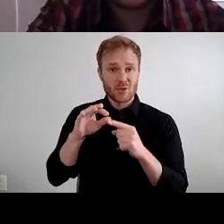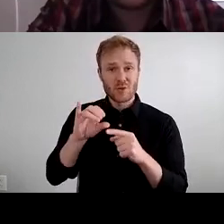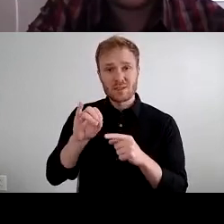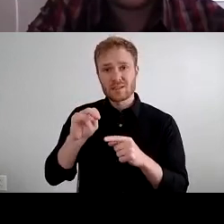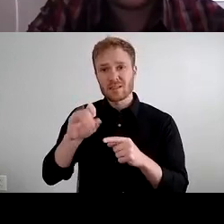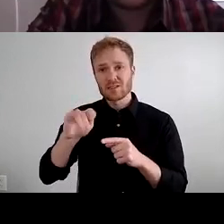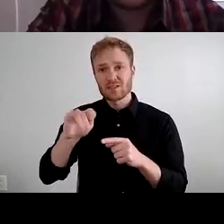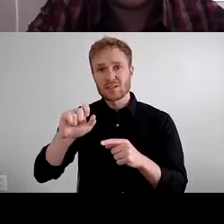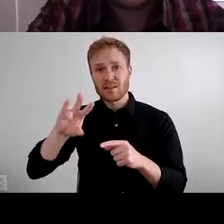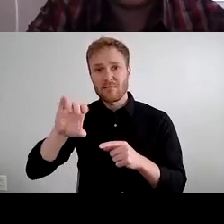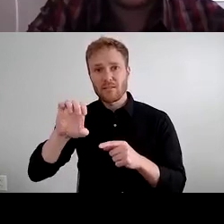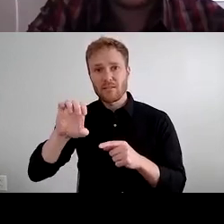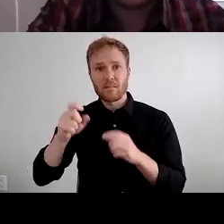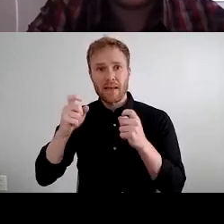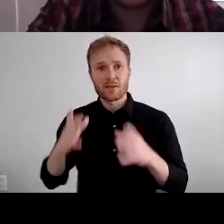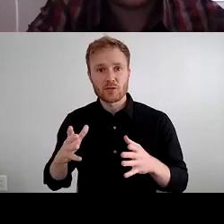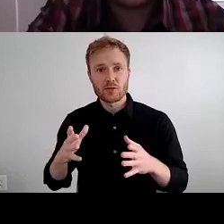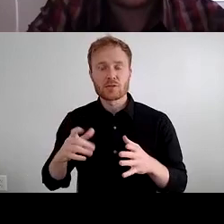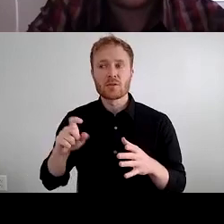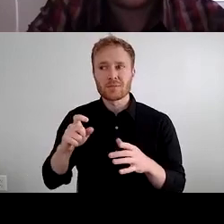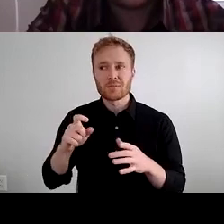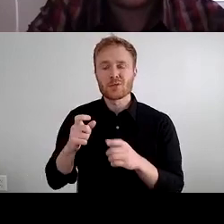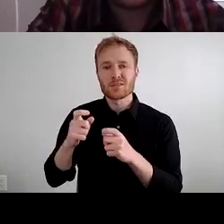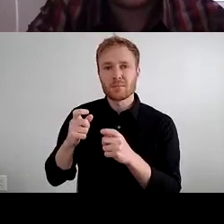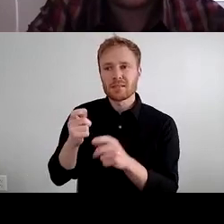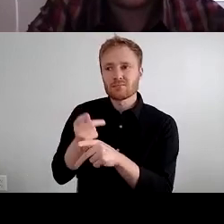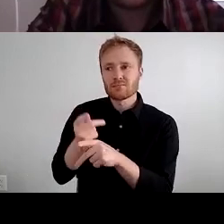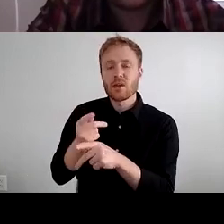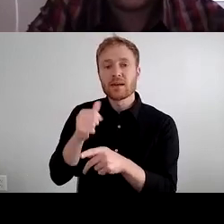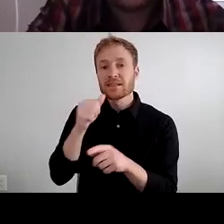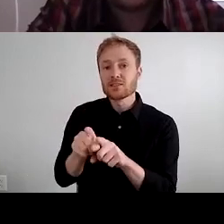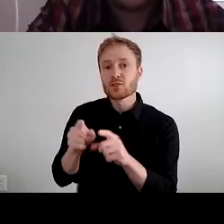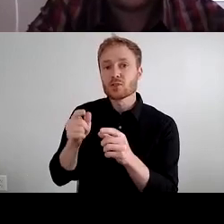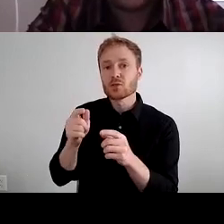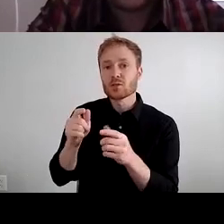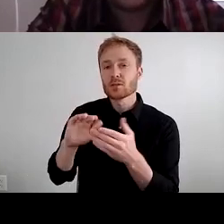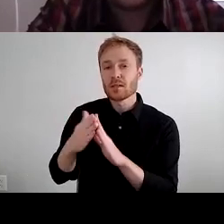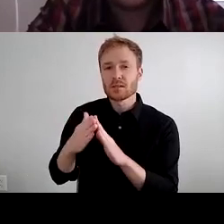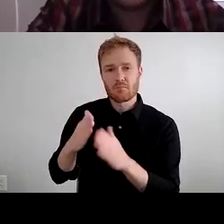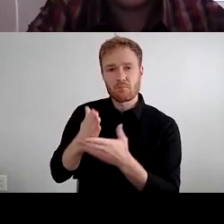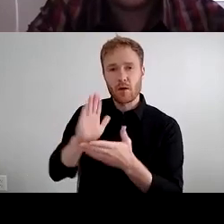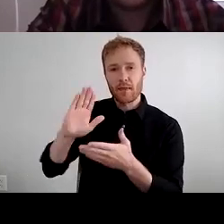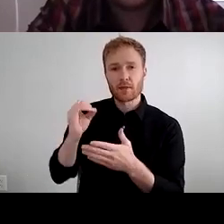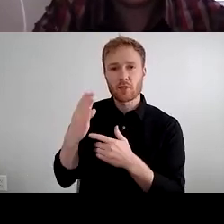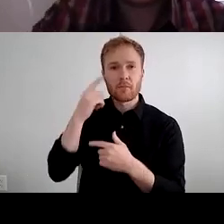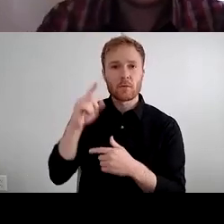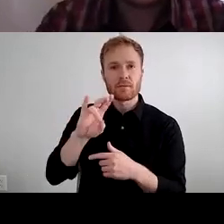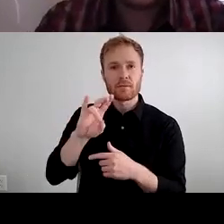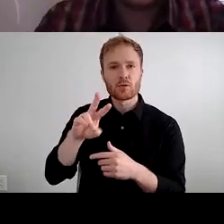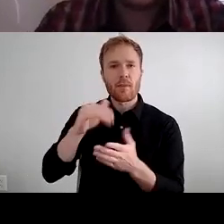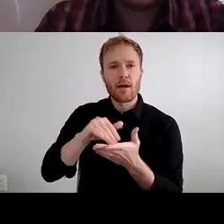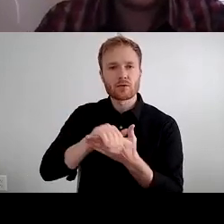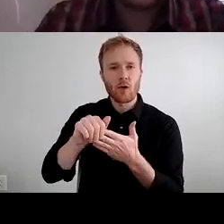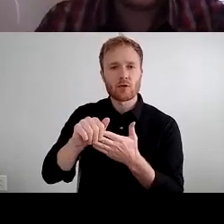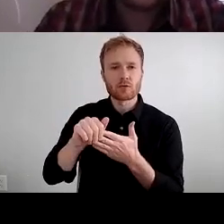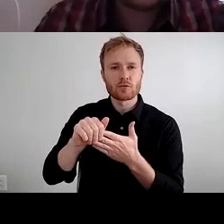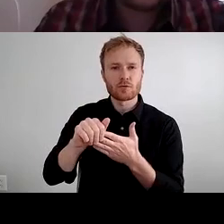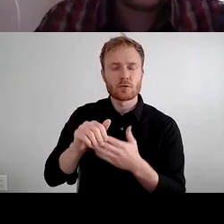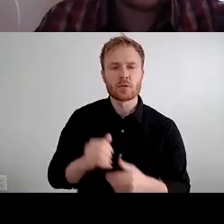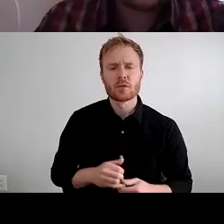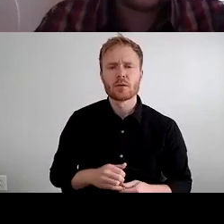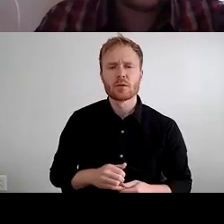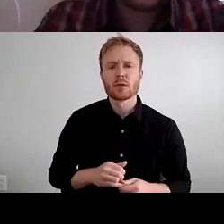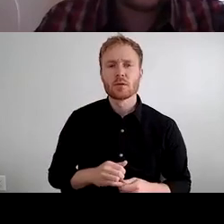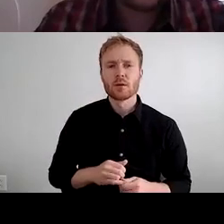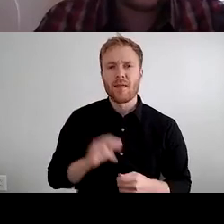sister cities. It's part of their job for $72,000. So what is that